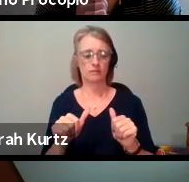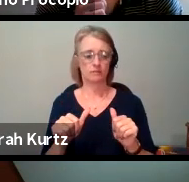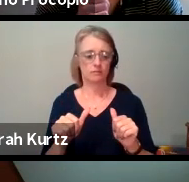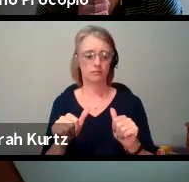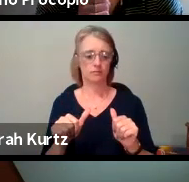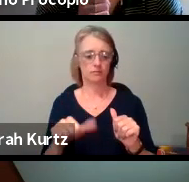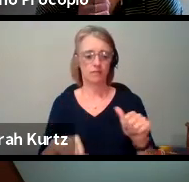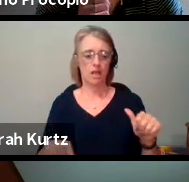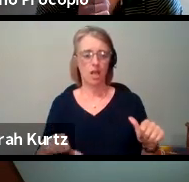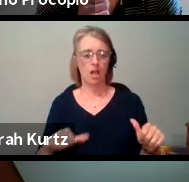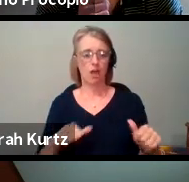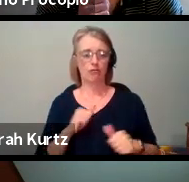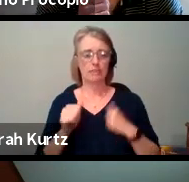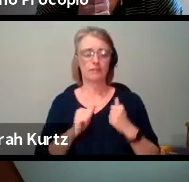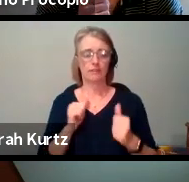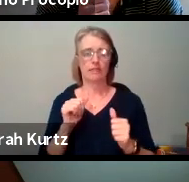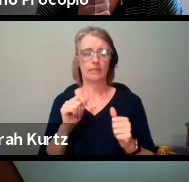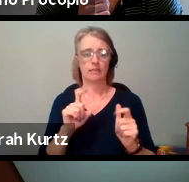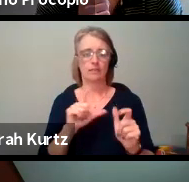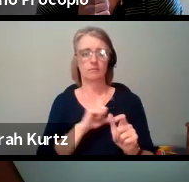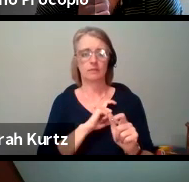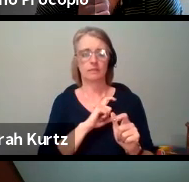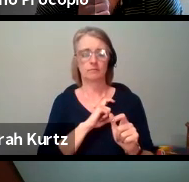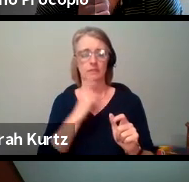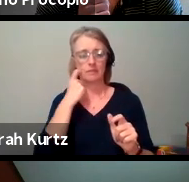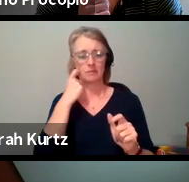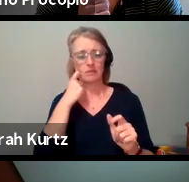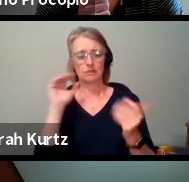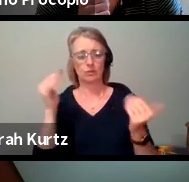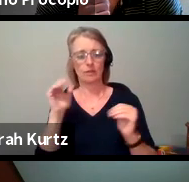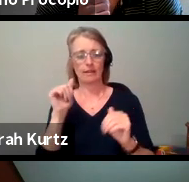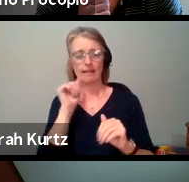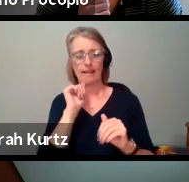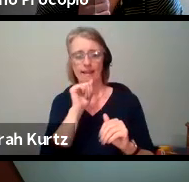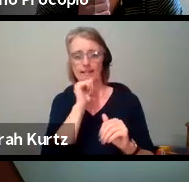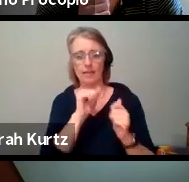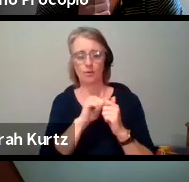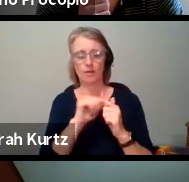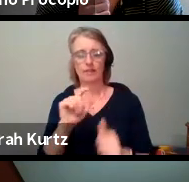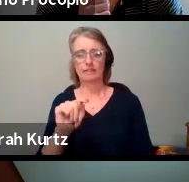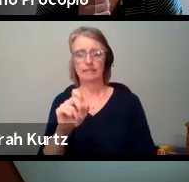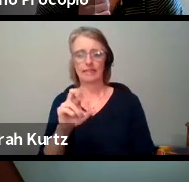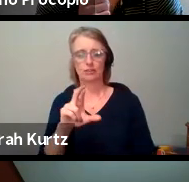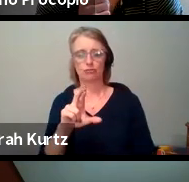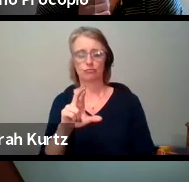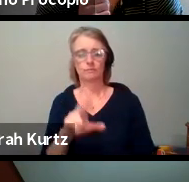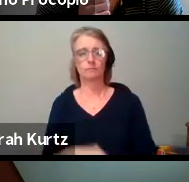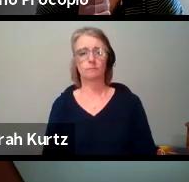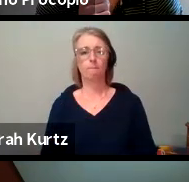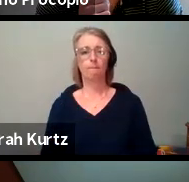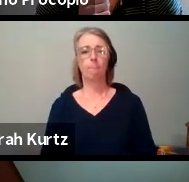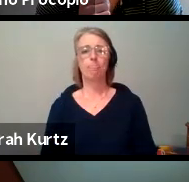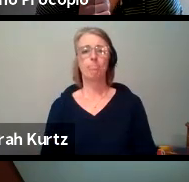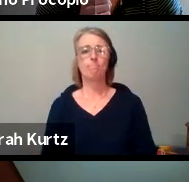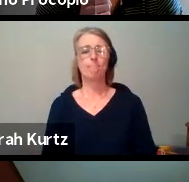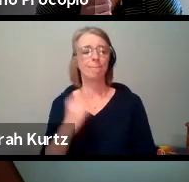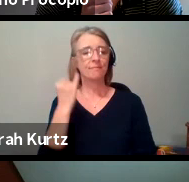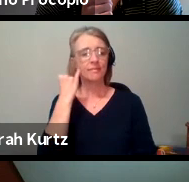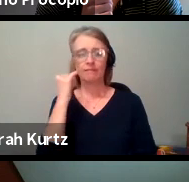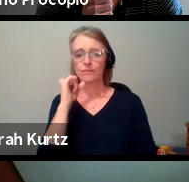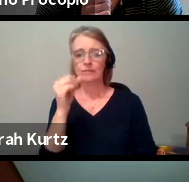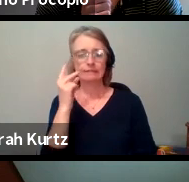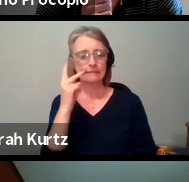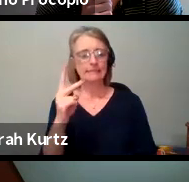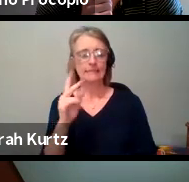police officer in comparison to what just happened in Atlanta with the taser. Sure. If you haven't seen this